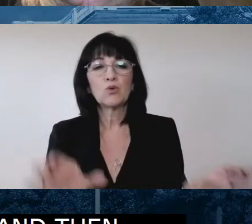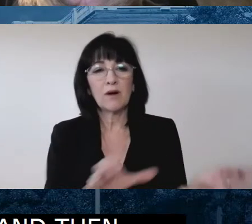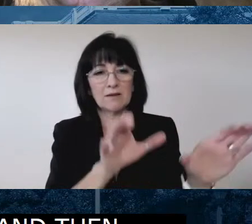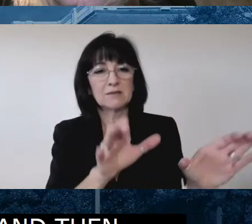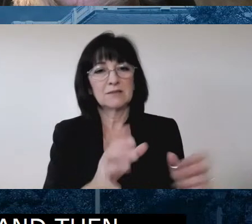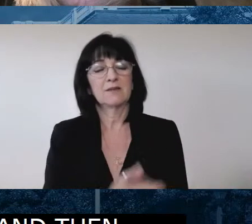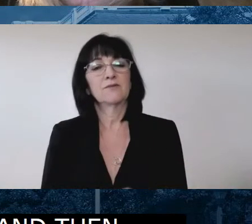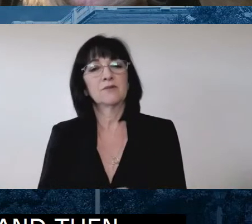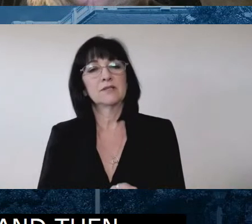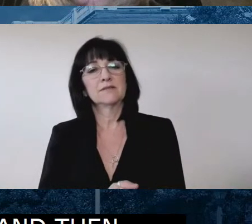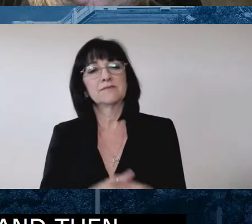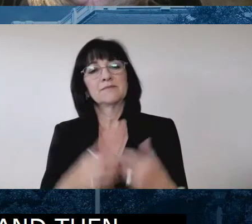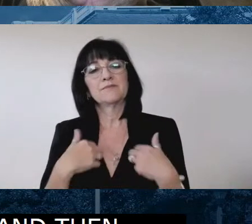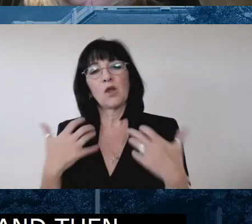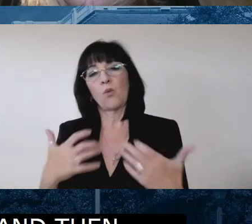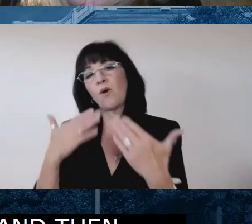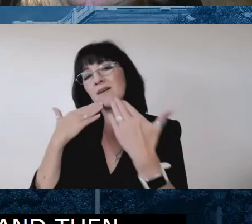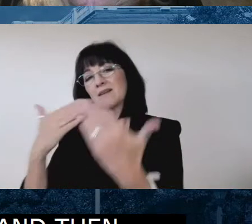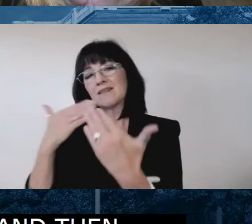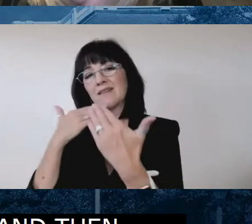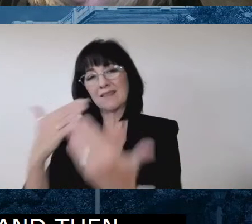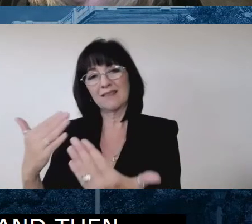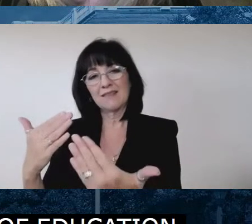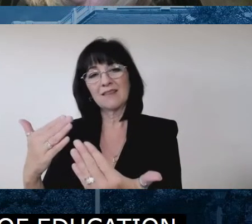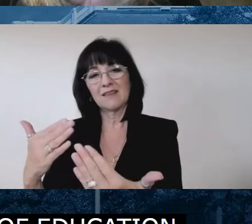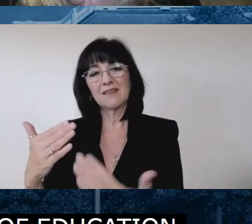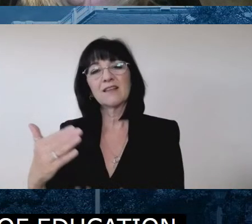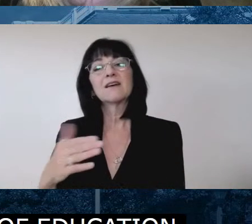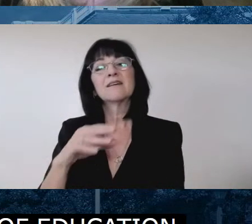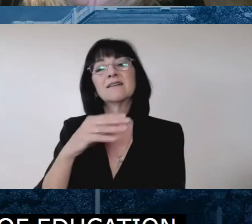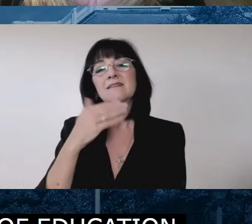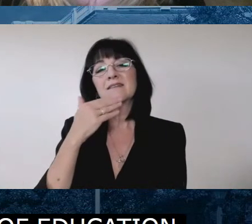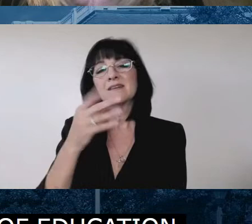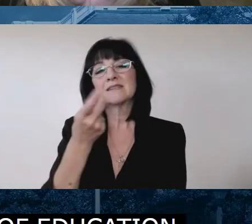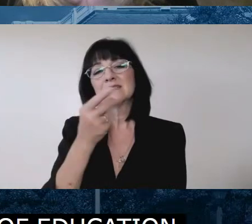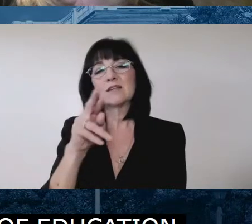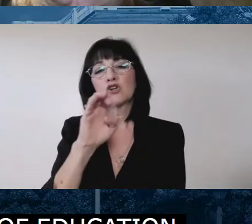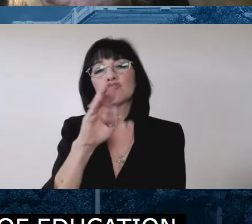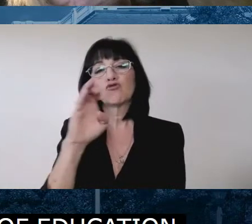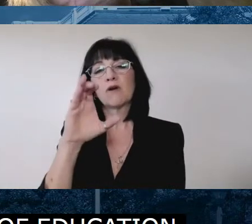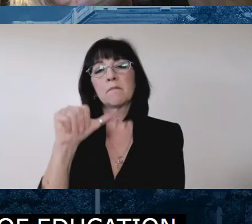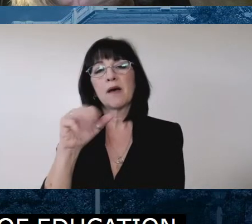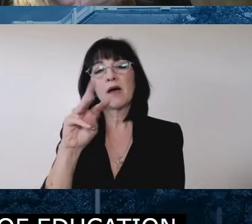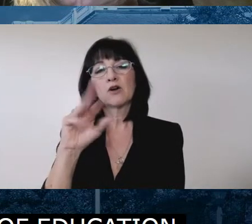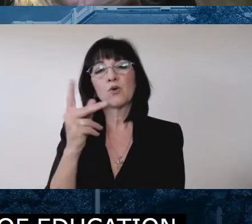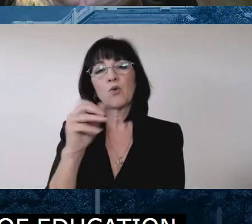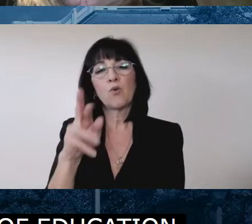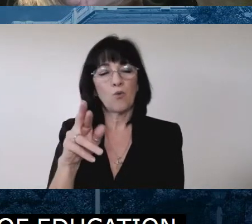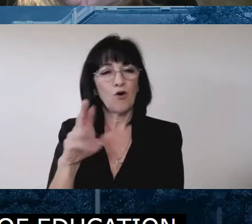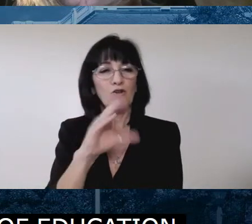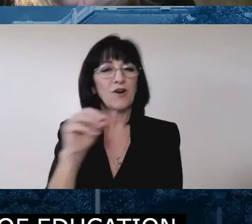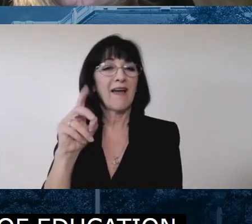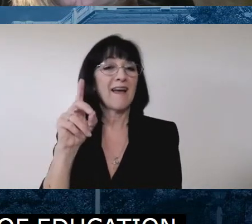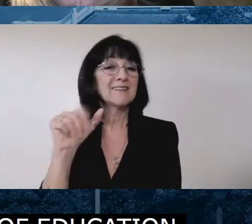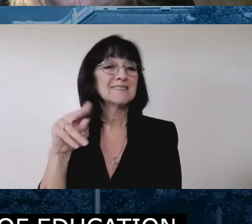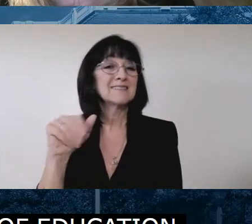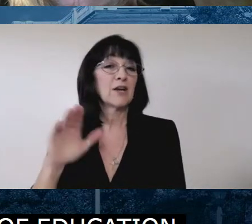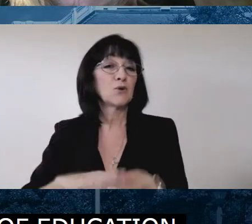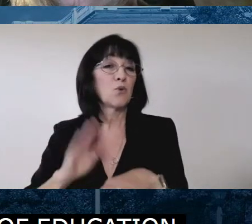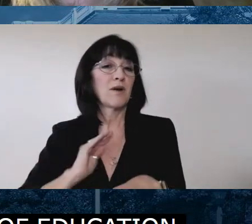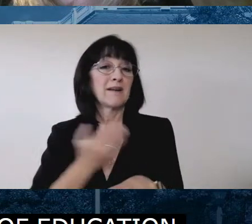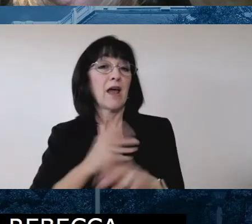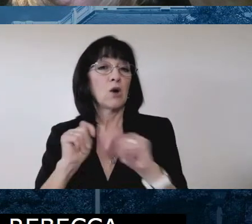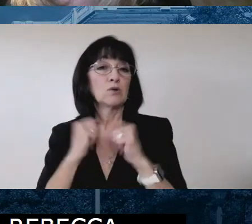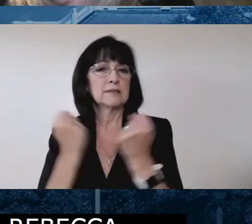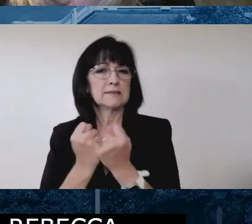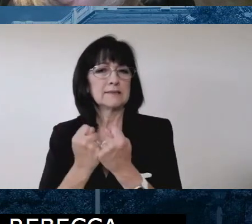in addition to, I want to give a shout out to Dr. Rebecca Walker on our team and Dana Carr as well on our team, who've been organizing an